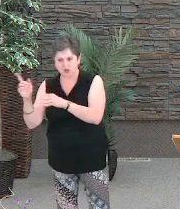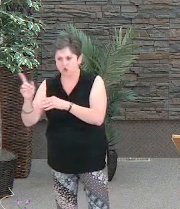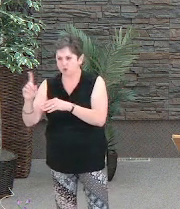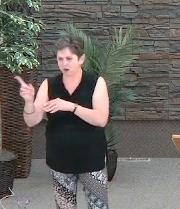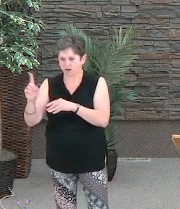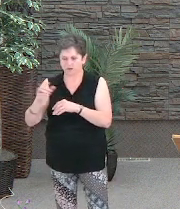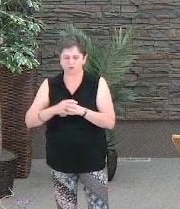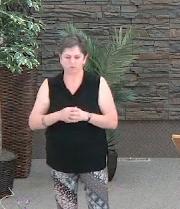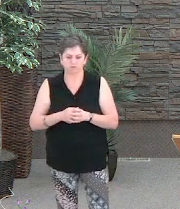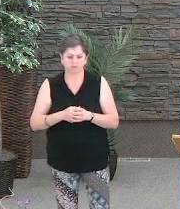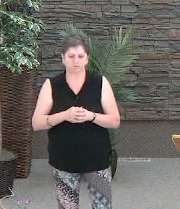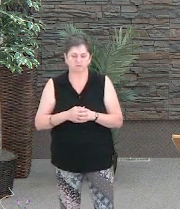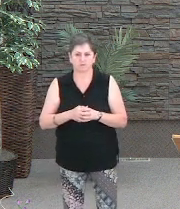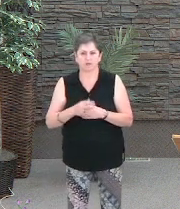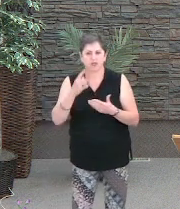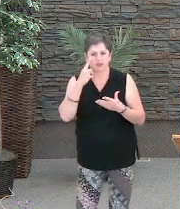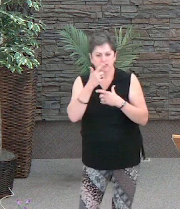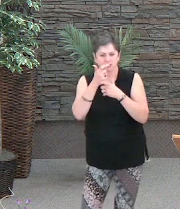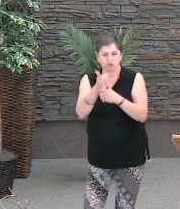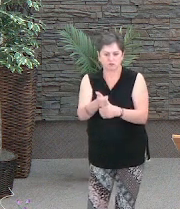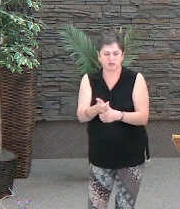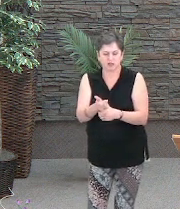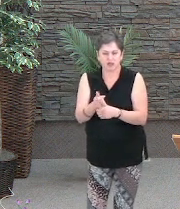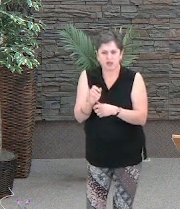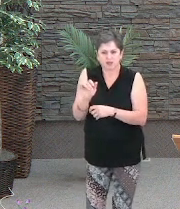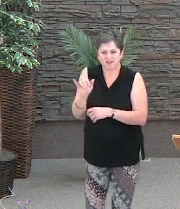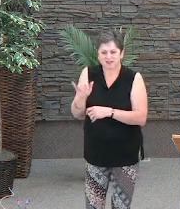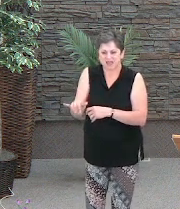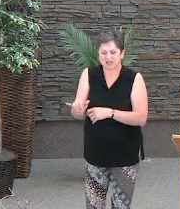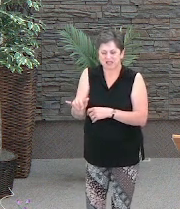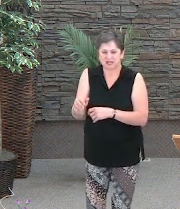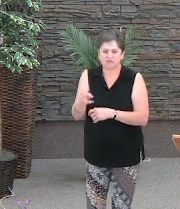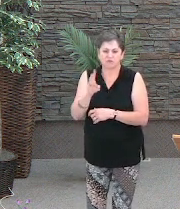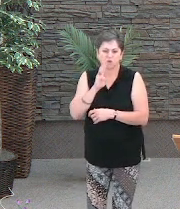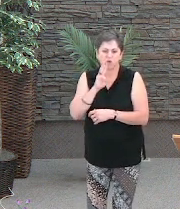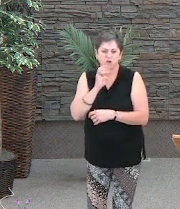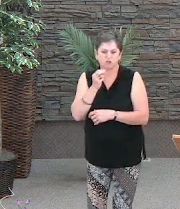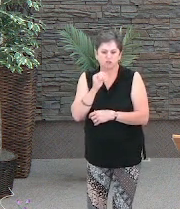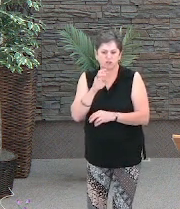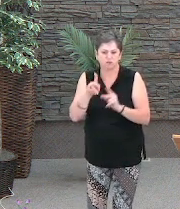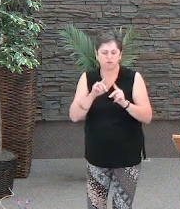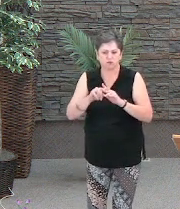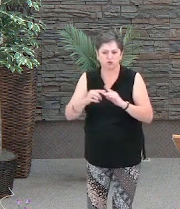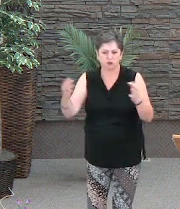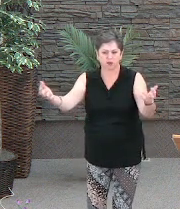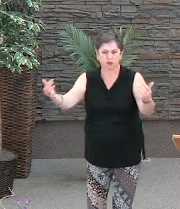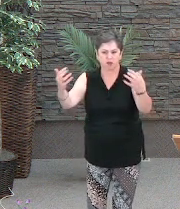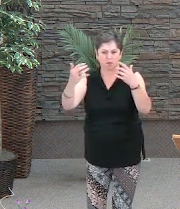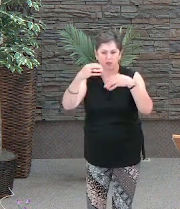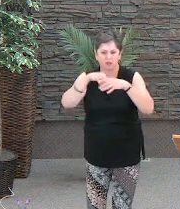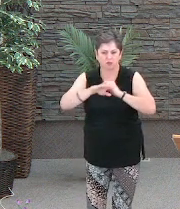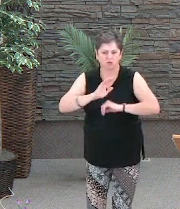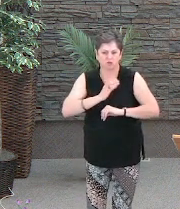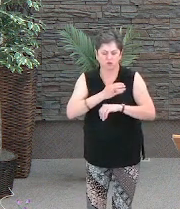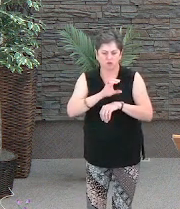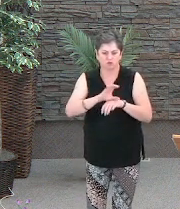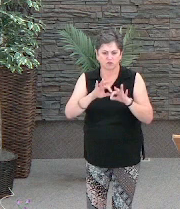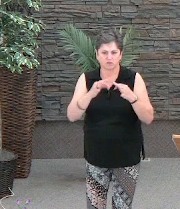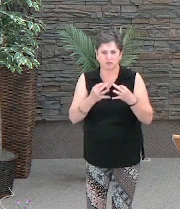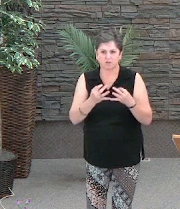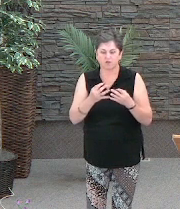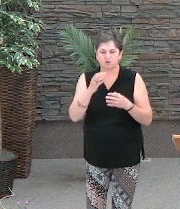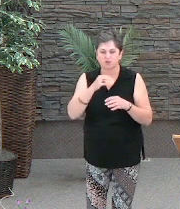is. I think it's interesting that this is kind of a watershed when people start coming into our church. You look